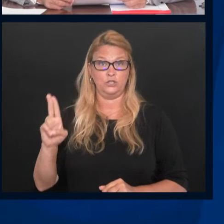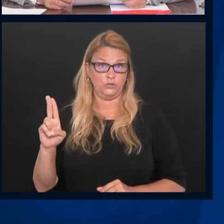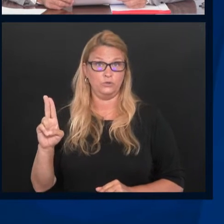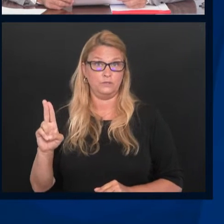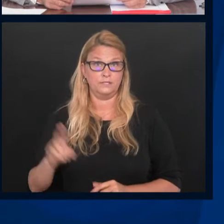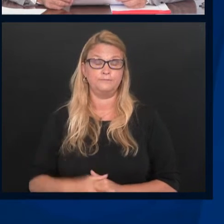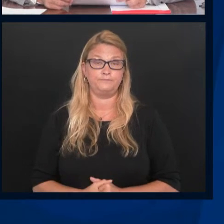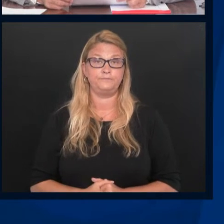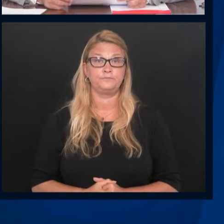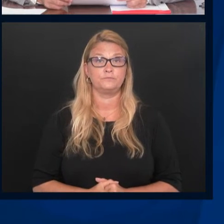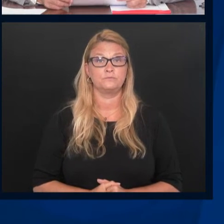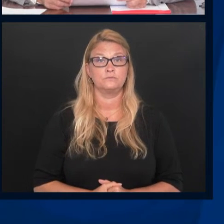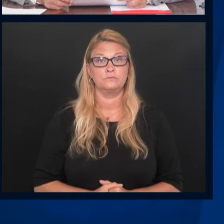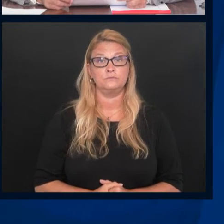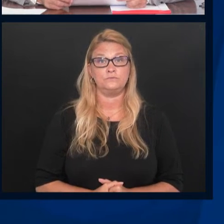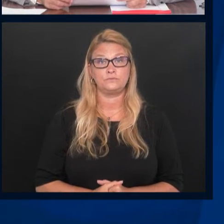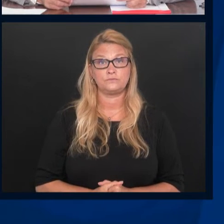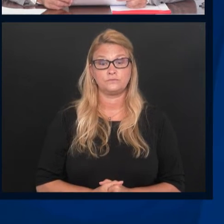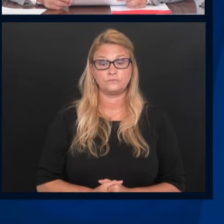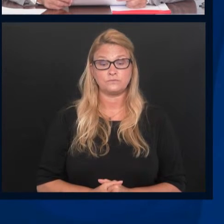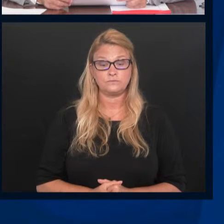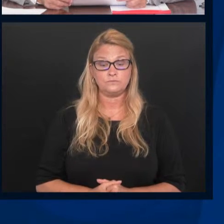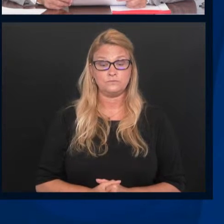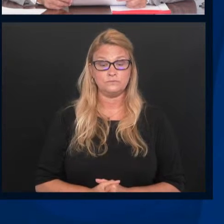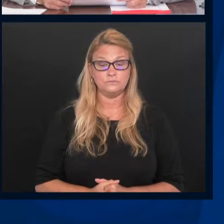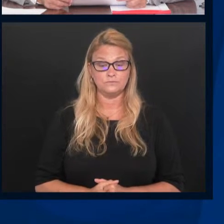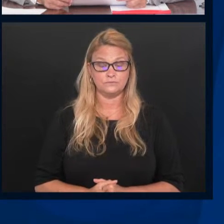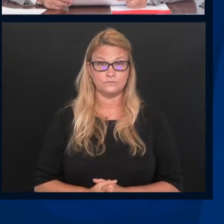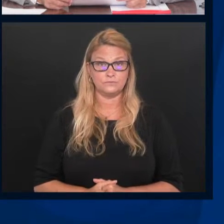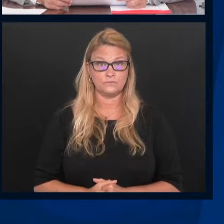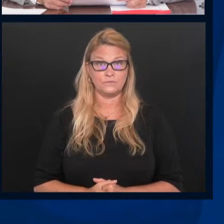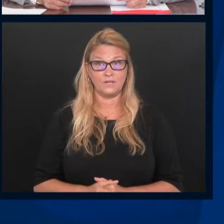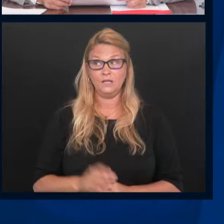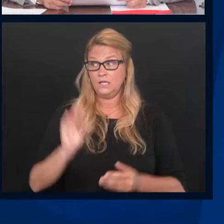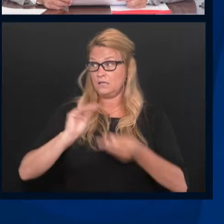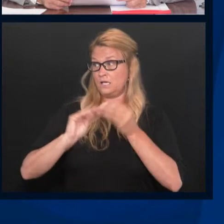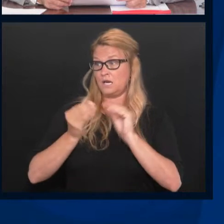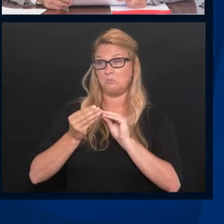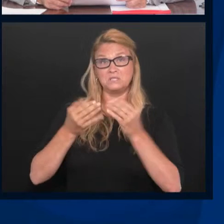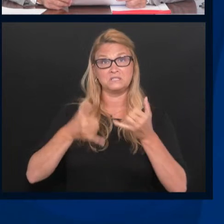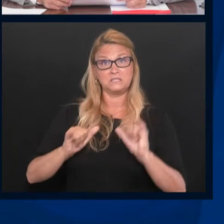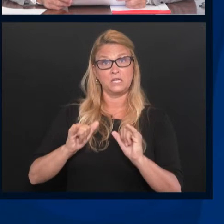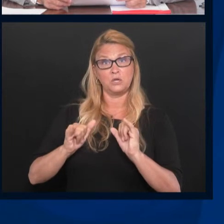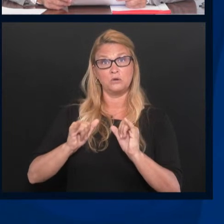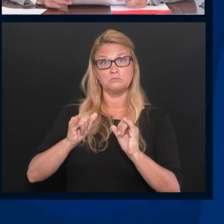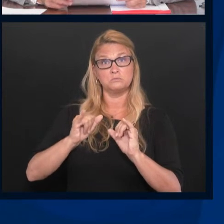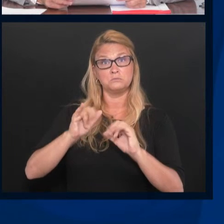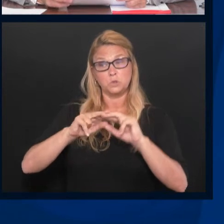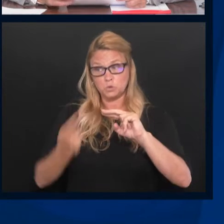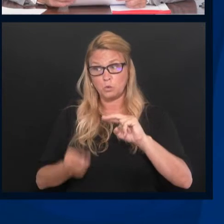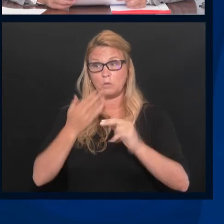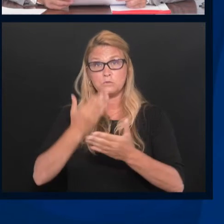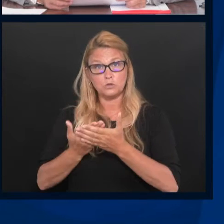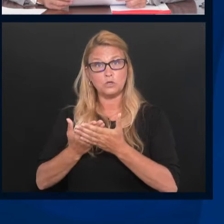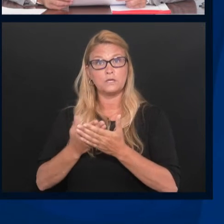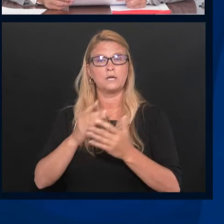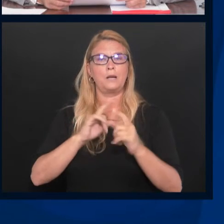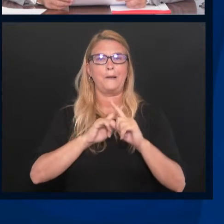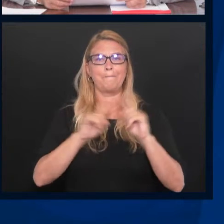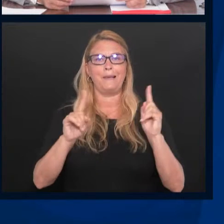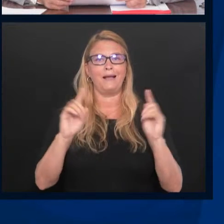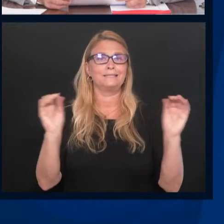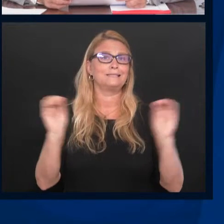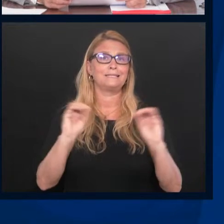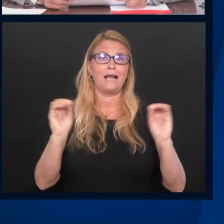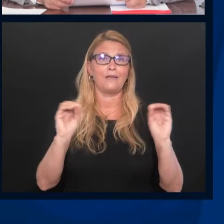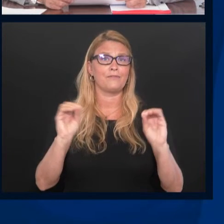unit. And so the numbers, while the numbers still look good and everything, there's nothing that could